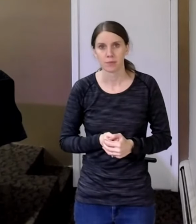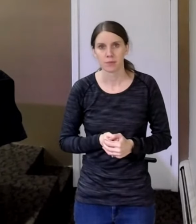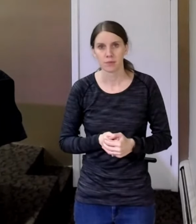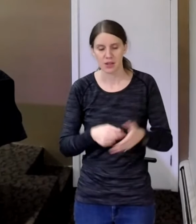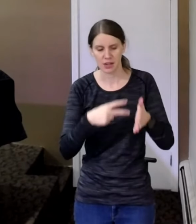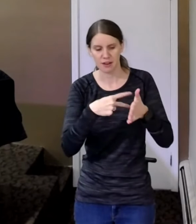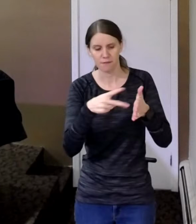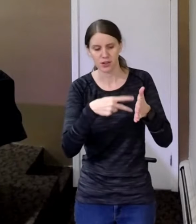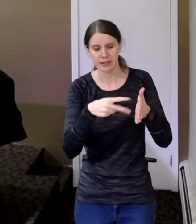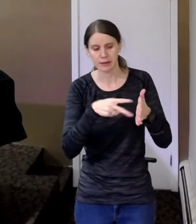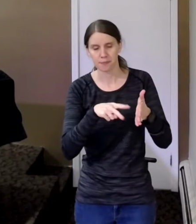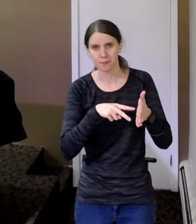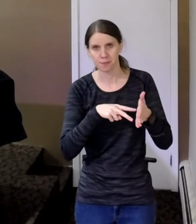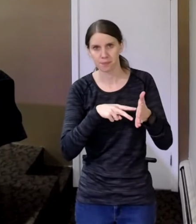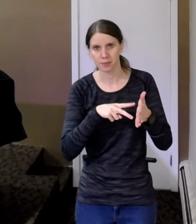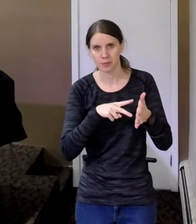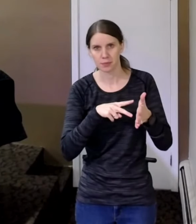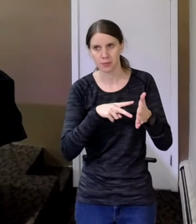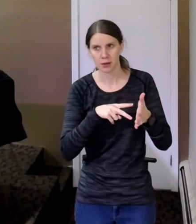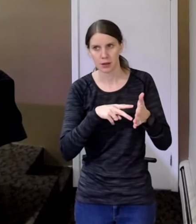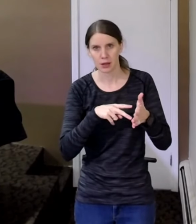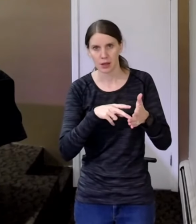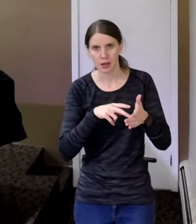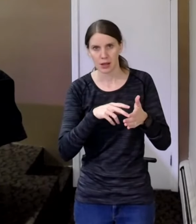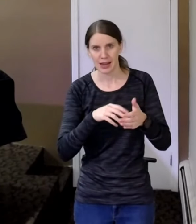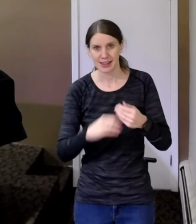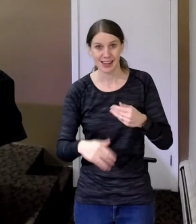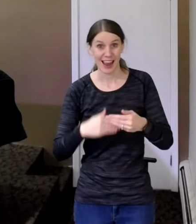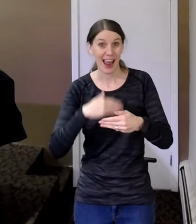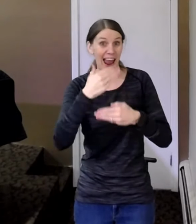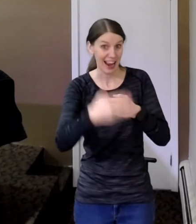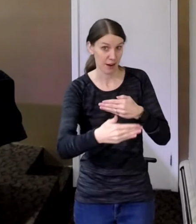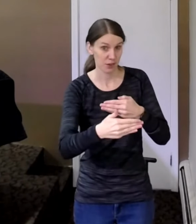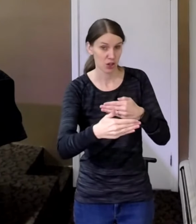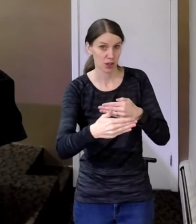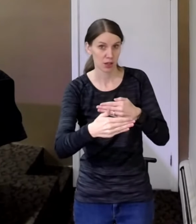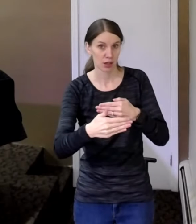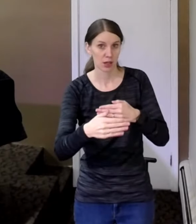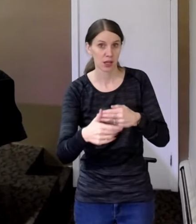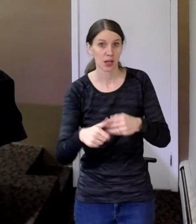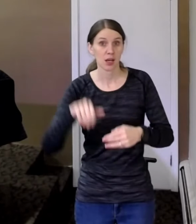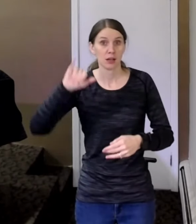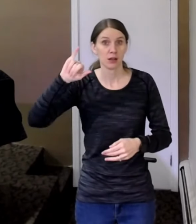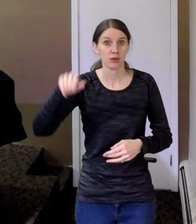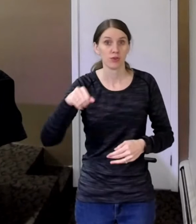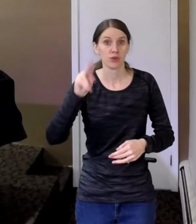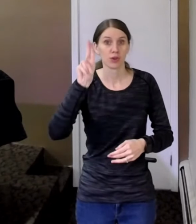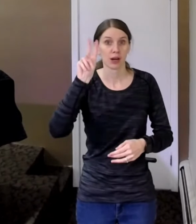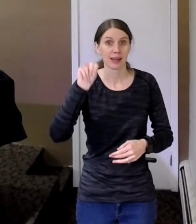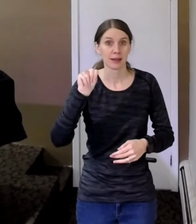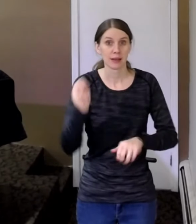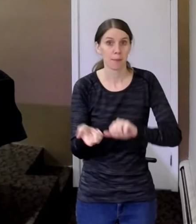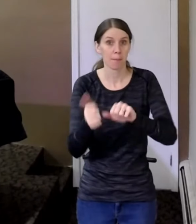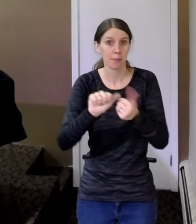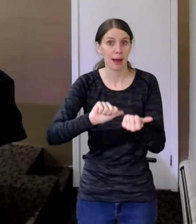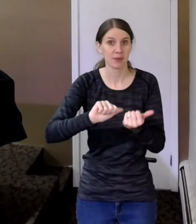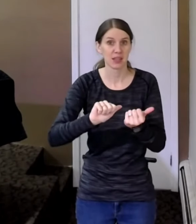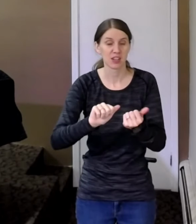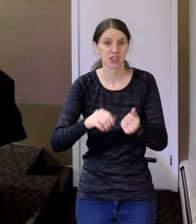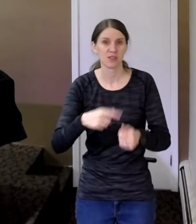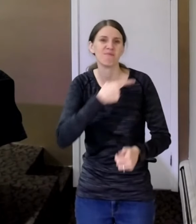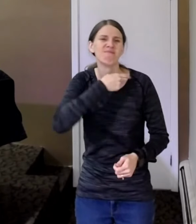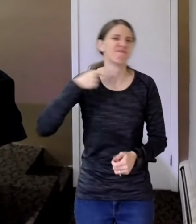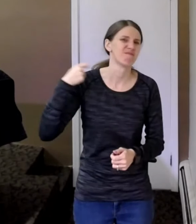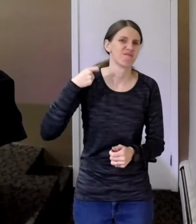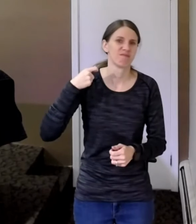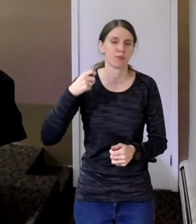verses follow the beheading of John the Baptist, Jesus' cousin. And it said at the